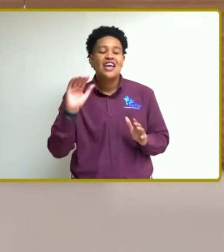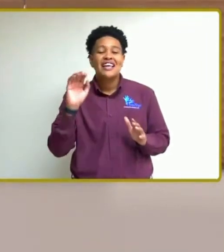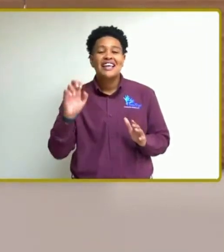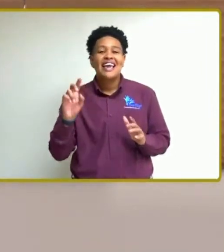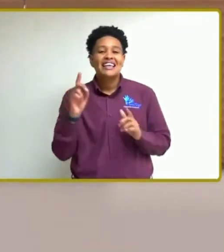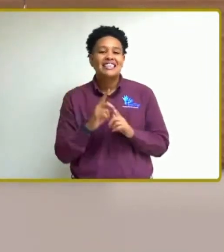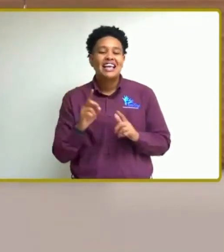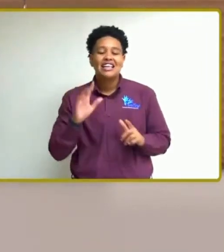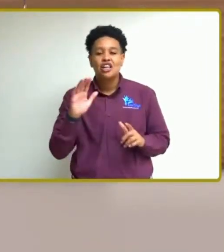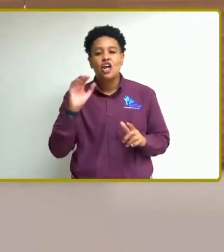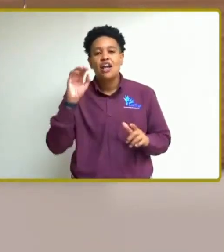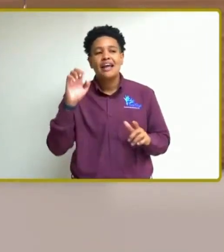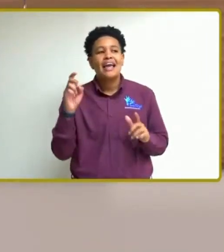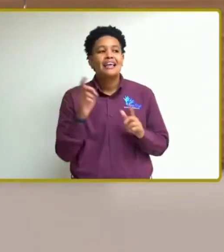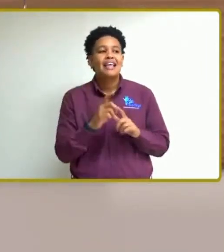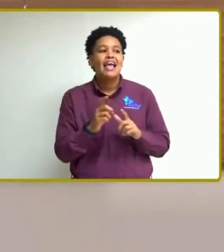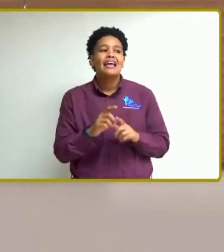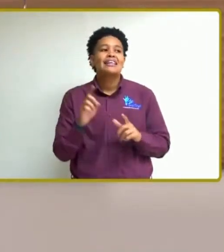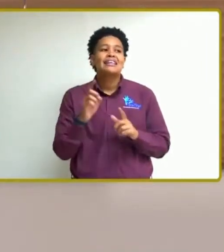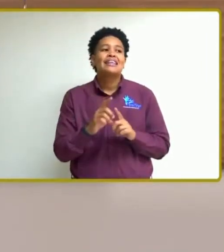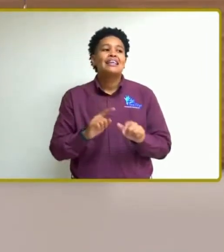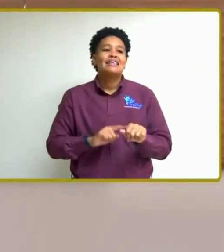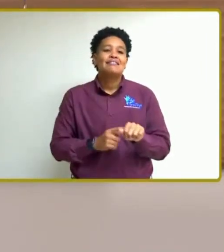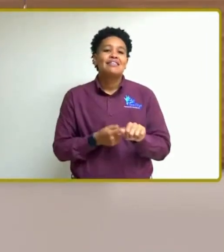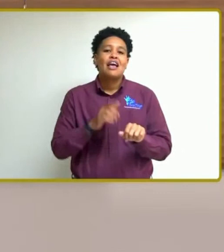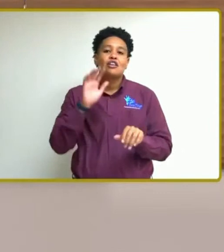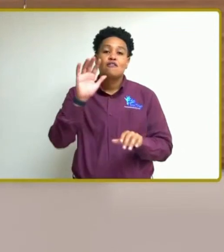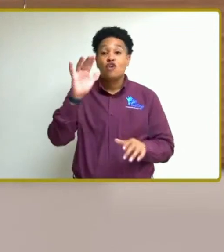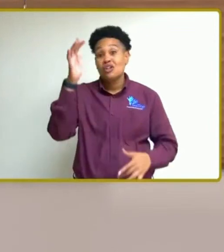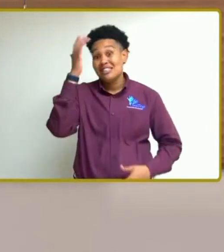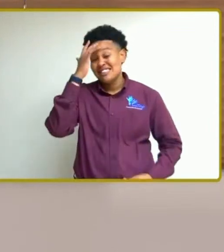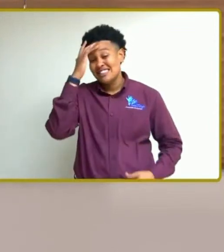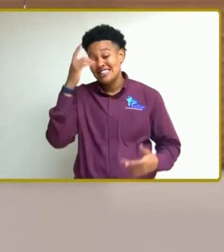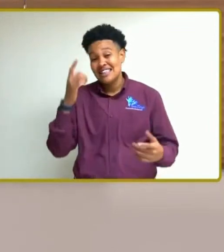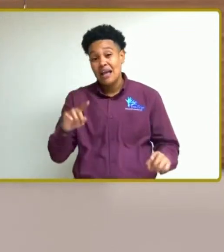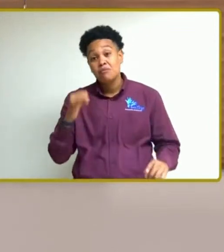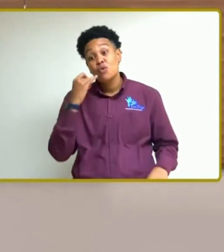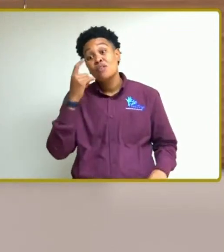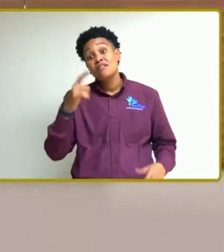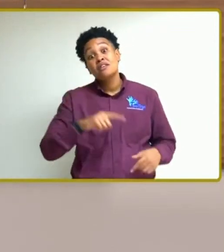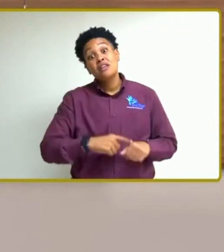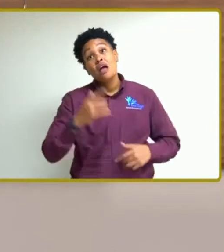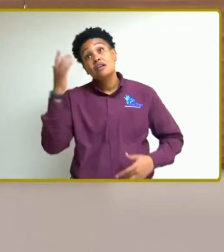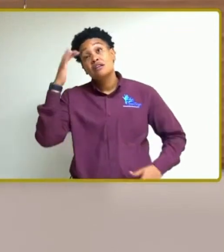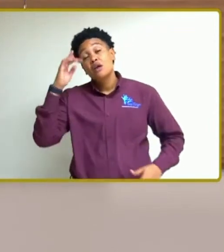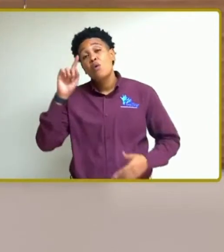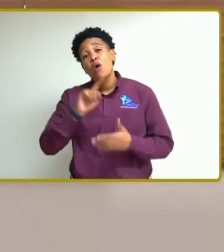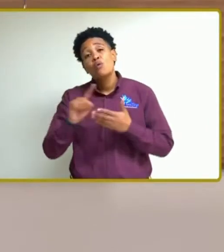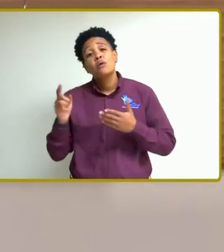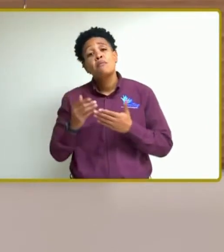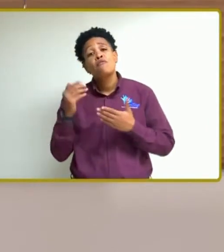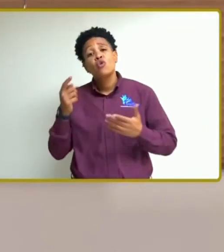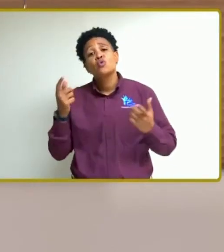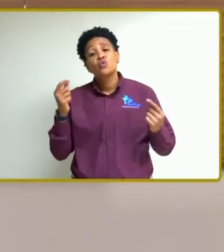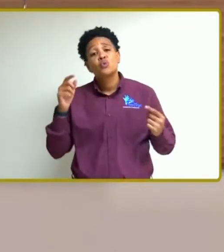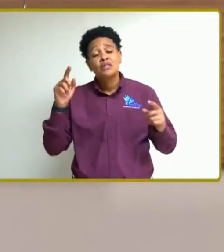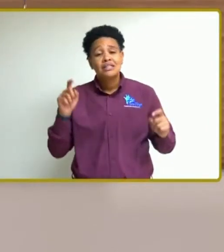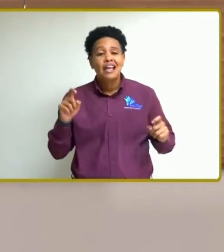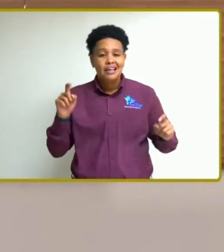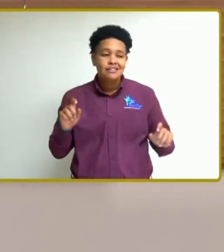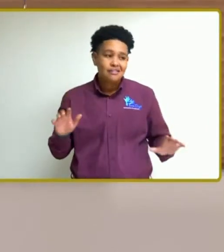date. Your case date is the date of onset of your symptoms. So if your onset of symptoms was 1 week before you did the